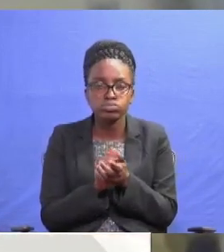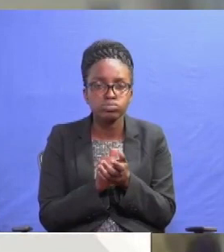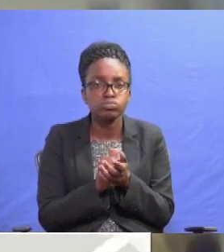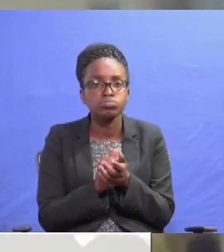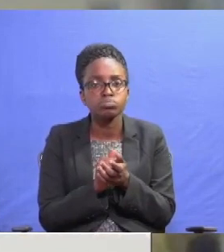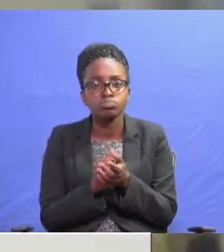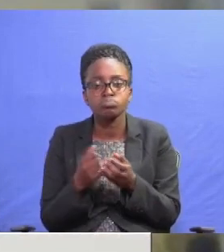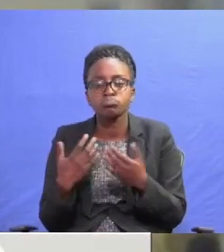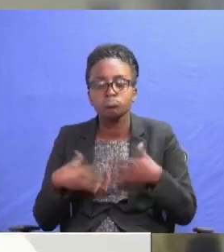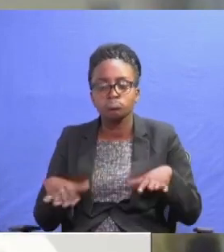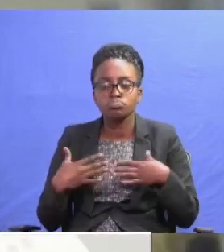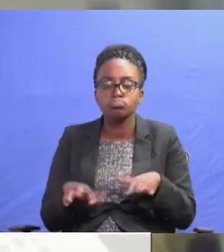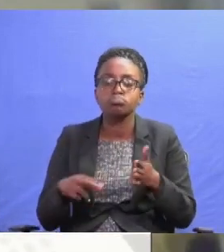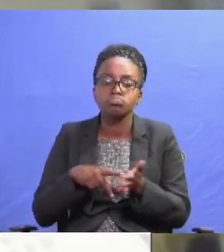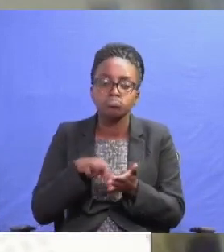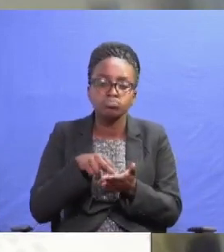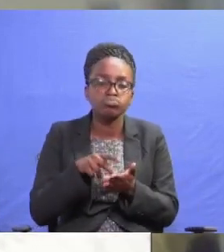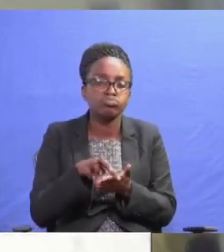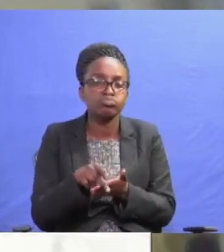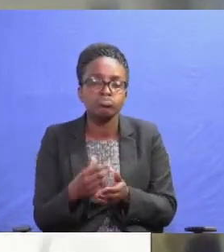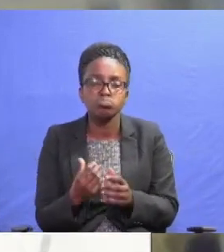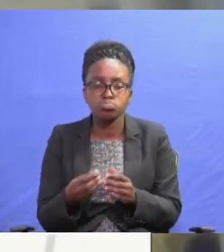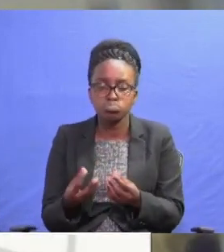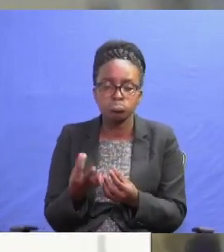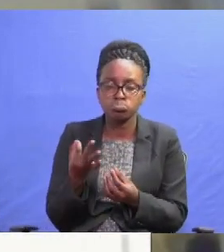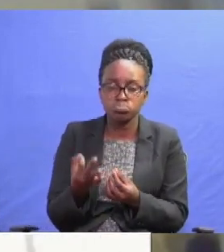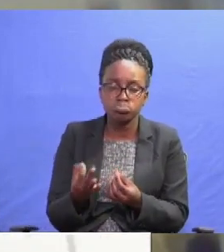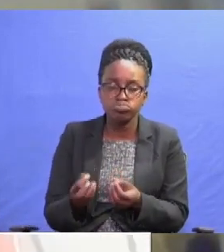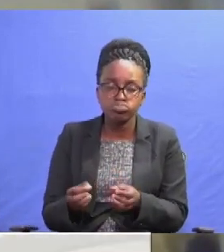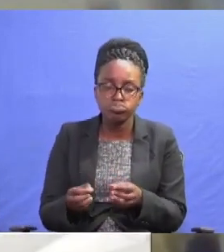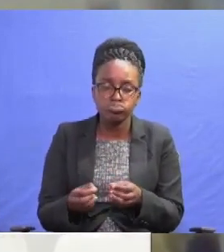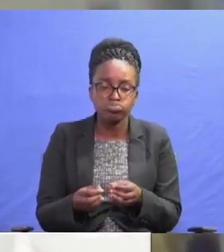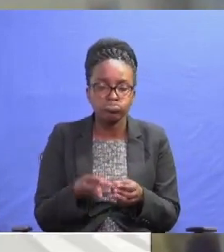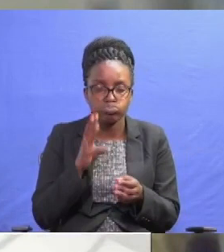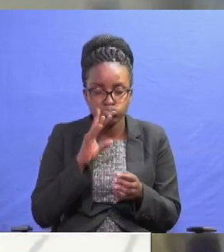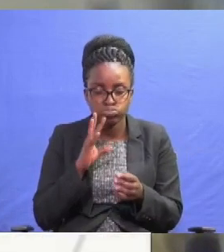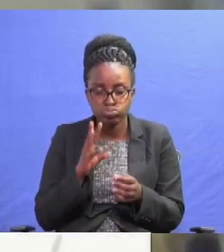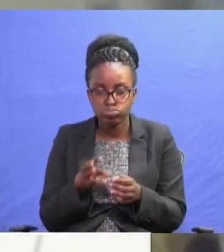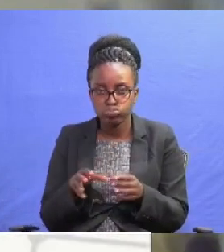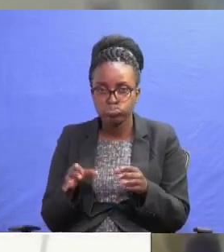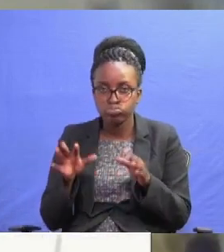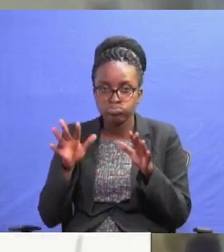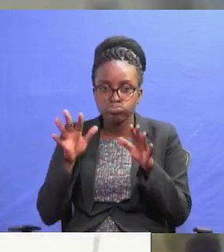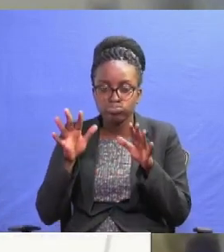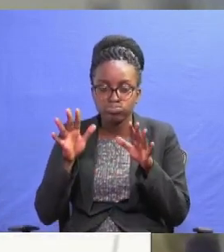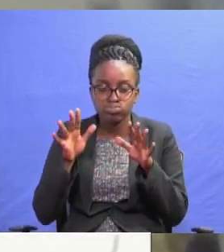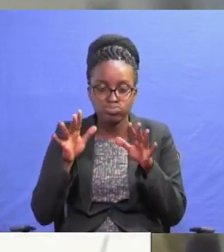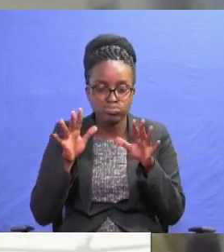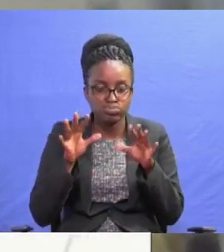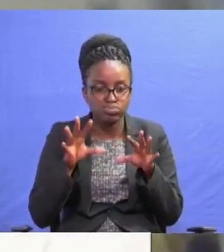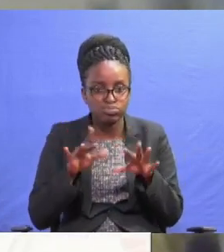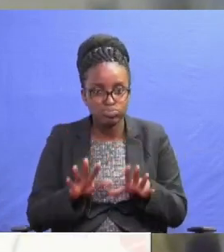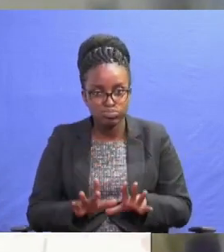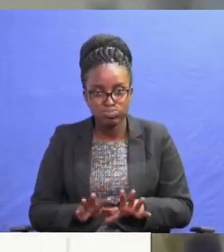our people will be working on what they call thin ice on water. You know, when you have water on ice, when we have ice on water and we're working on